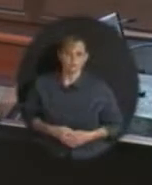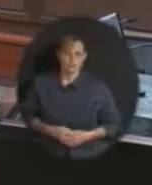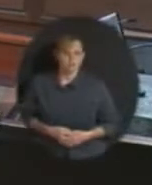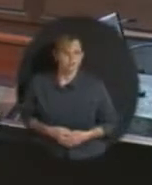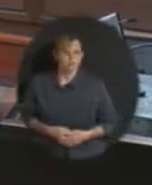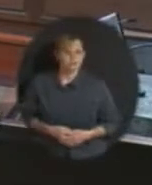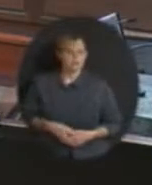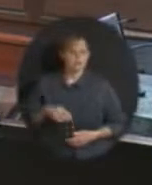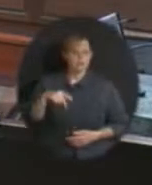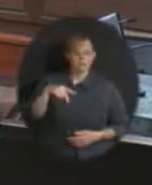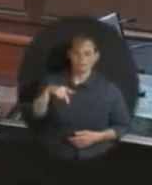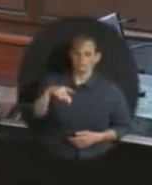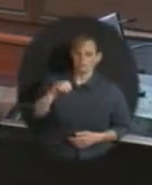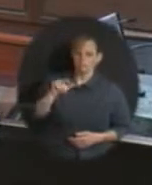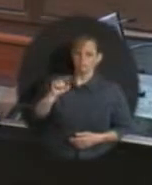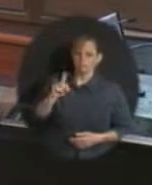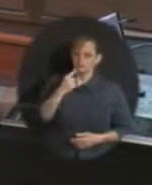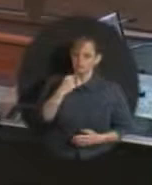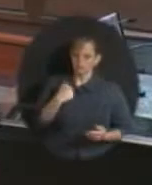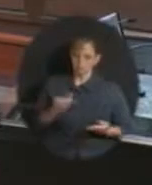I'd move to approve